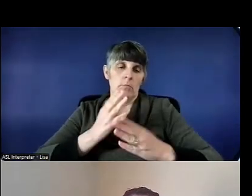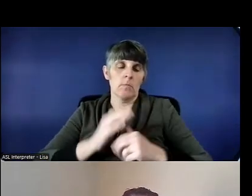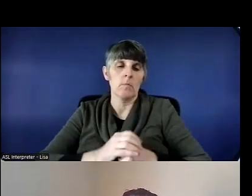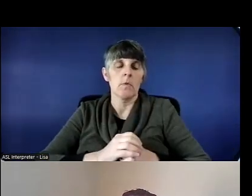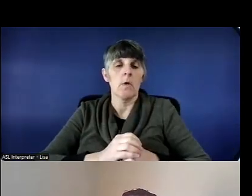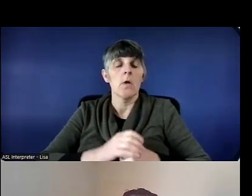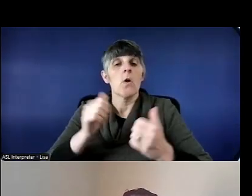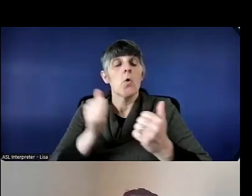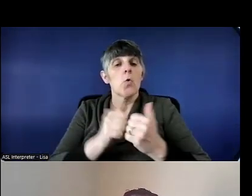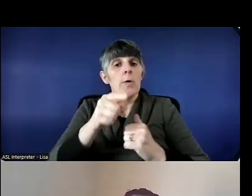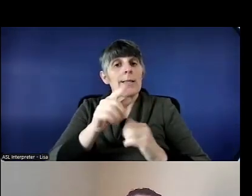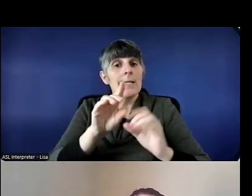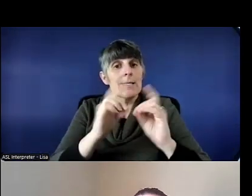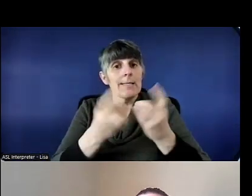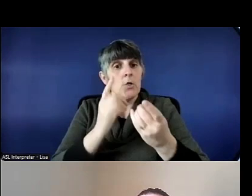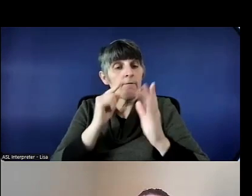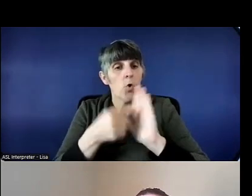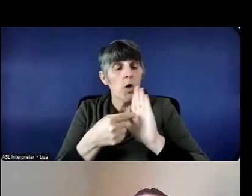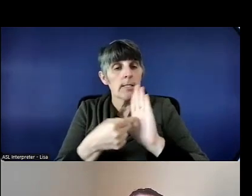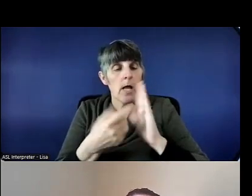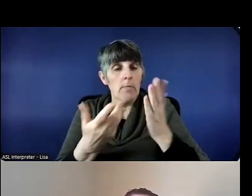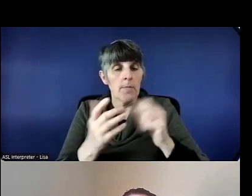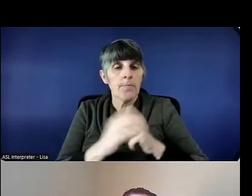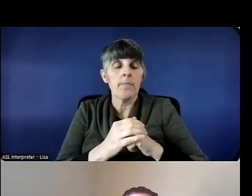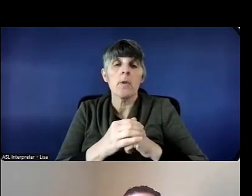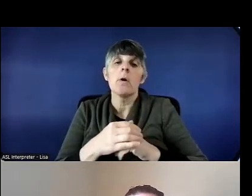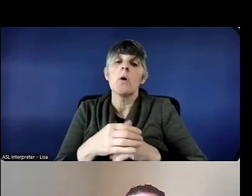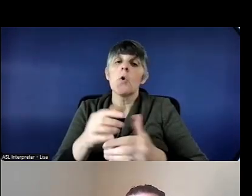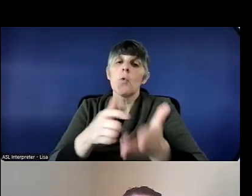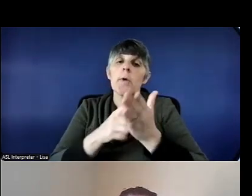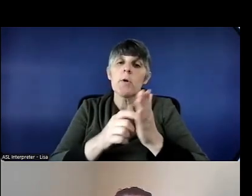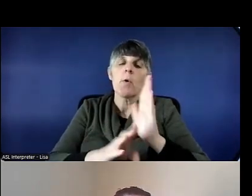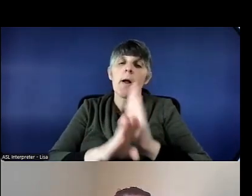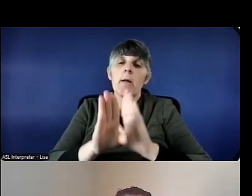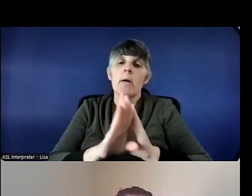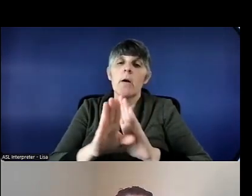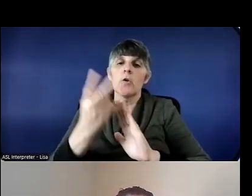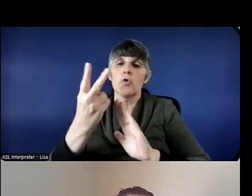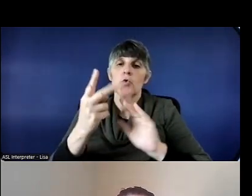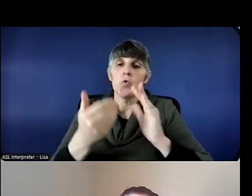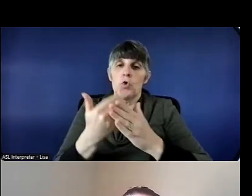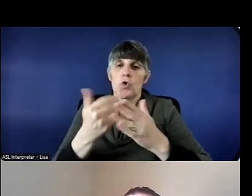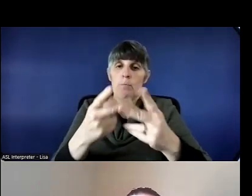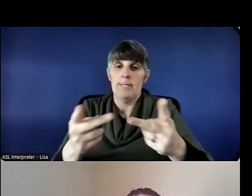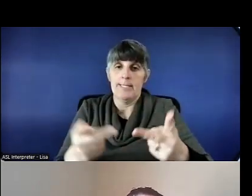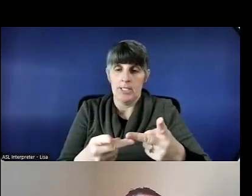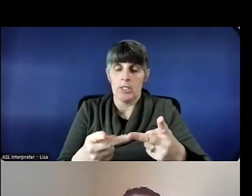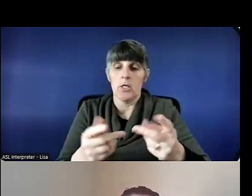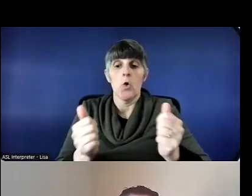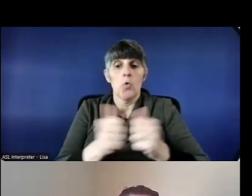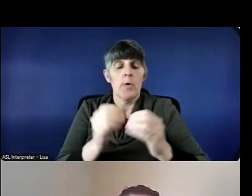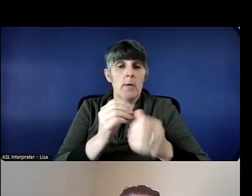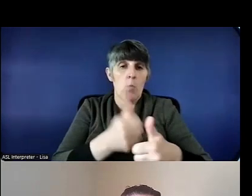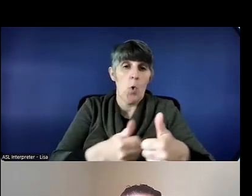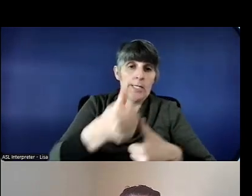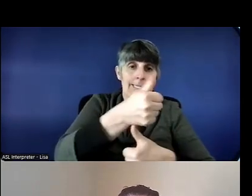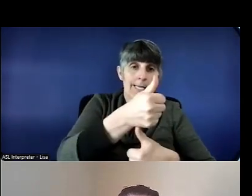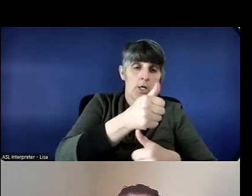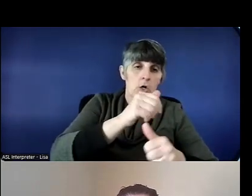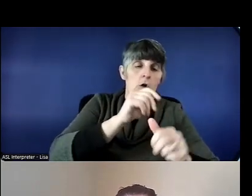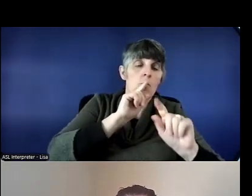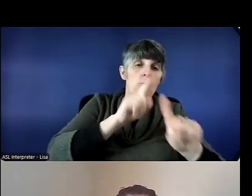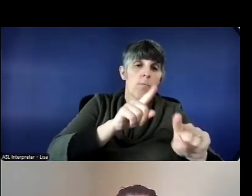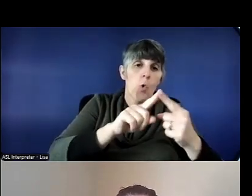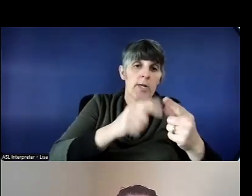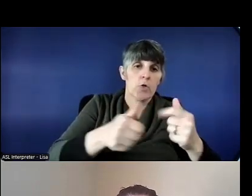this district, for example, we required the creation of 2 new positions, with the more senior of the 2 reporting directly